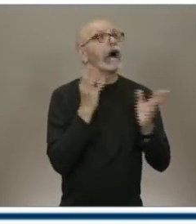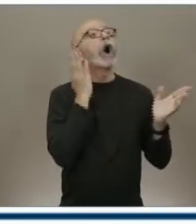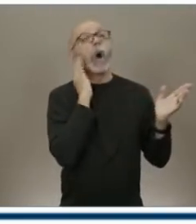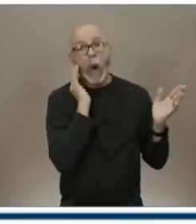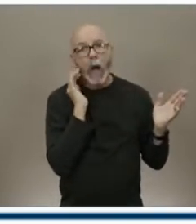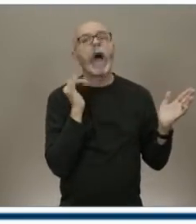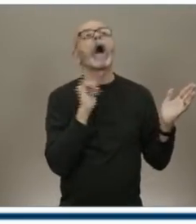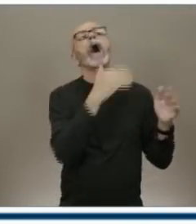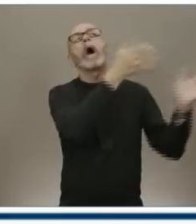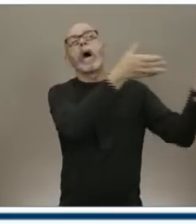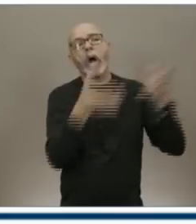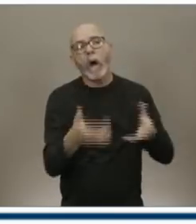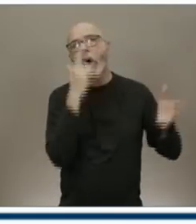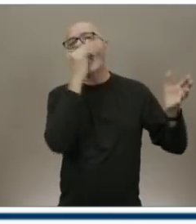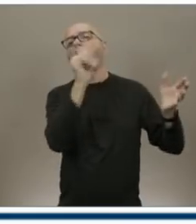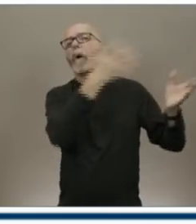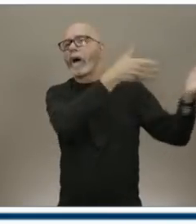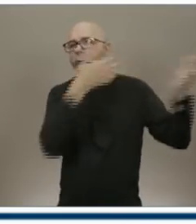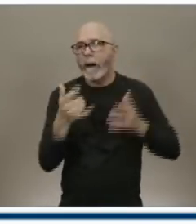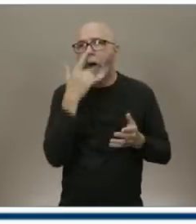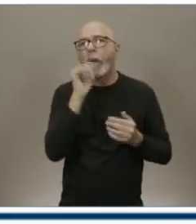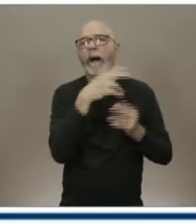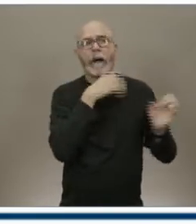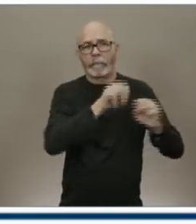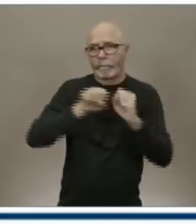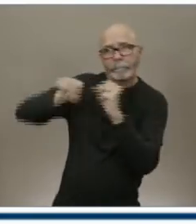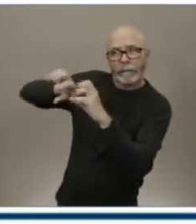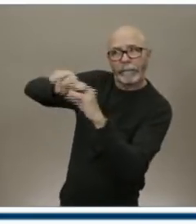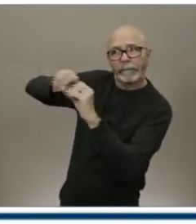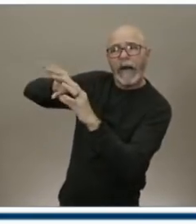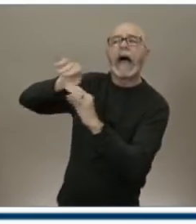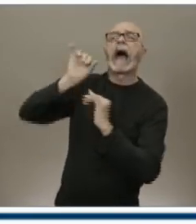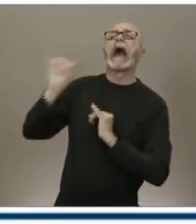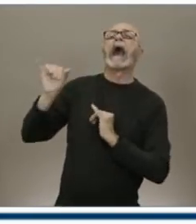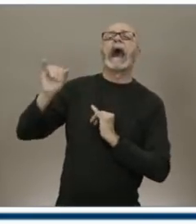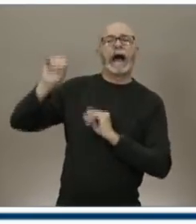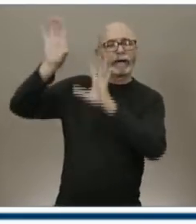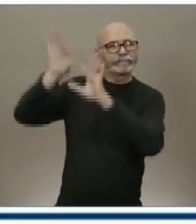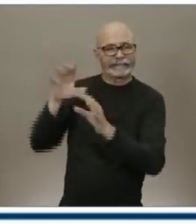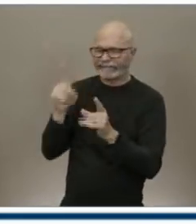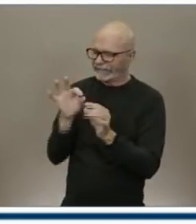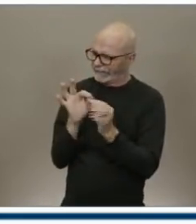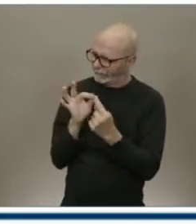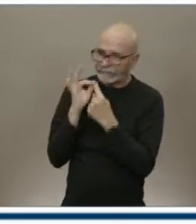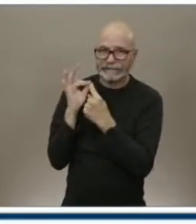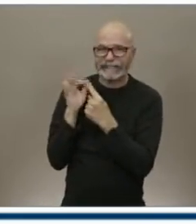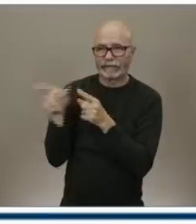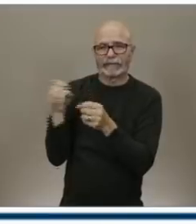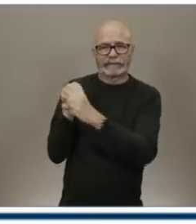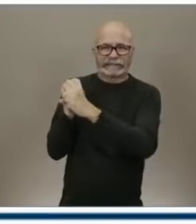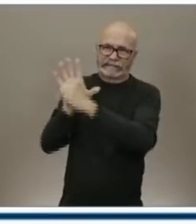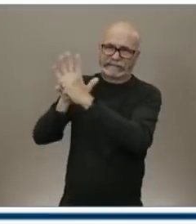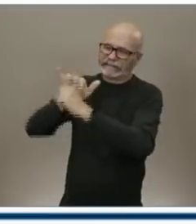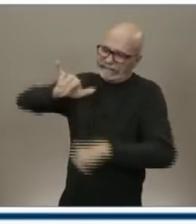handling requirements. But I hope people can see by the work that's gone on and that I've just described that we are